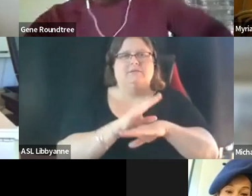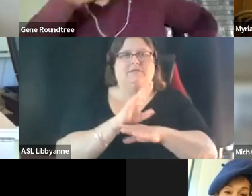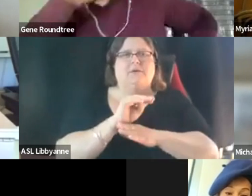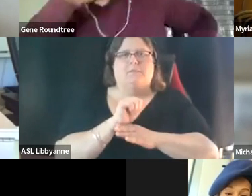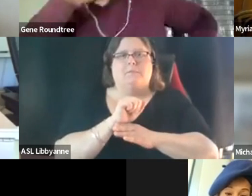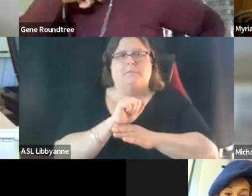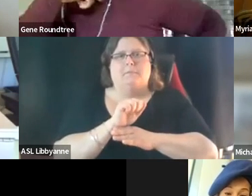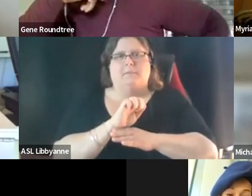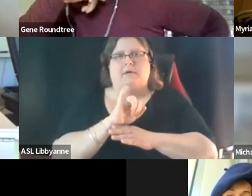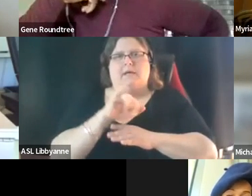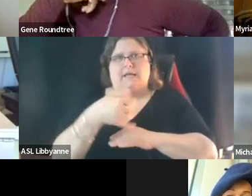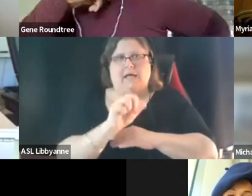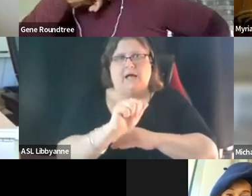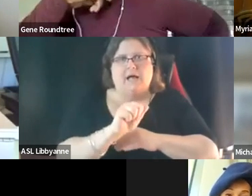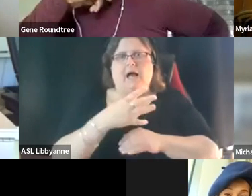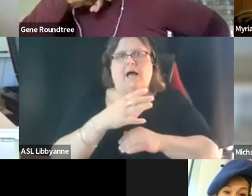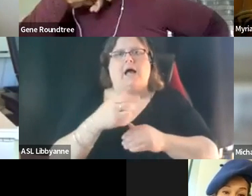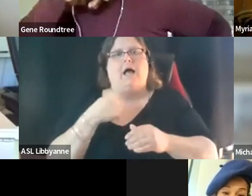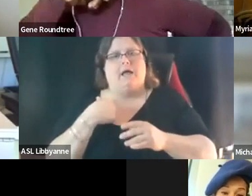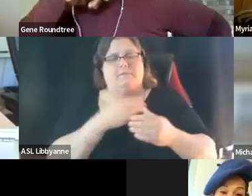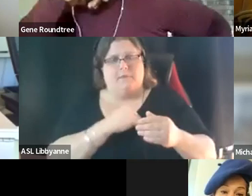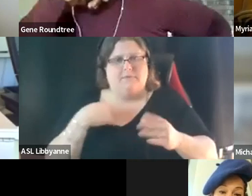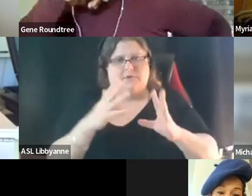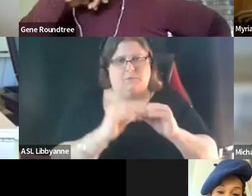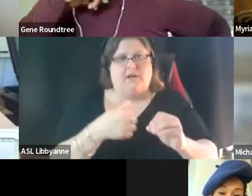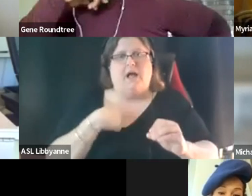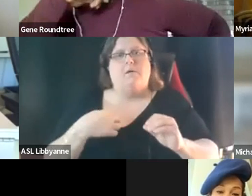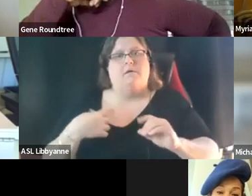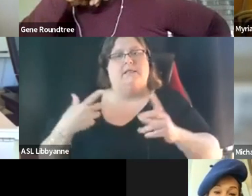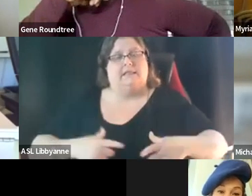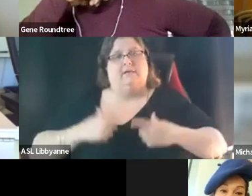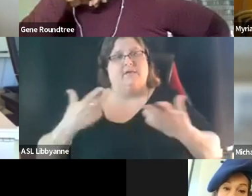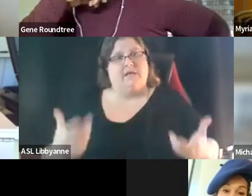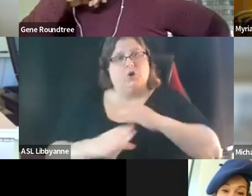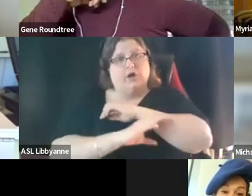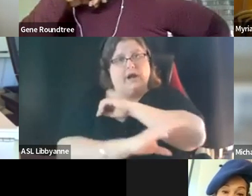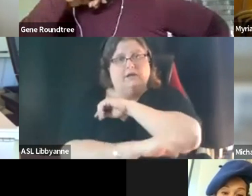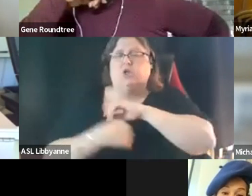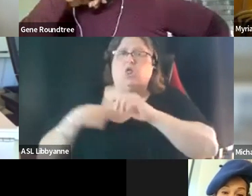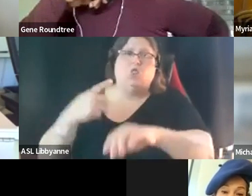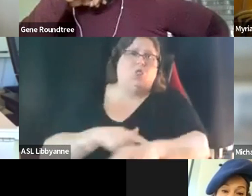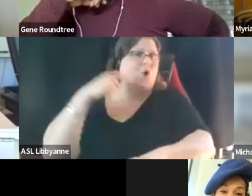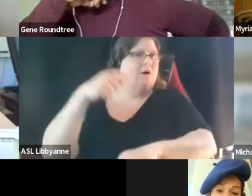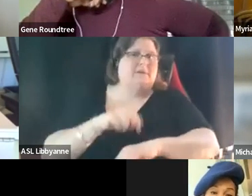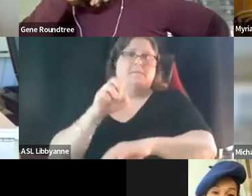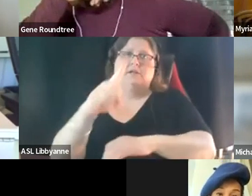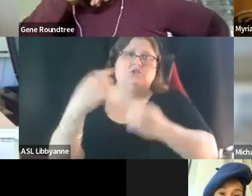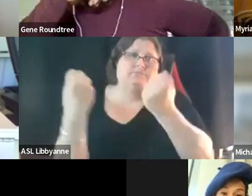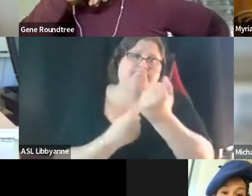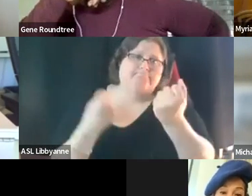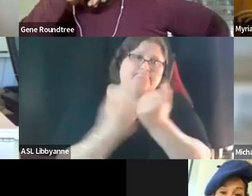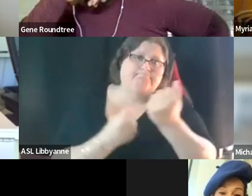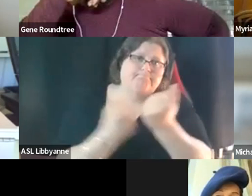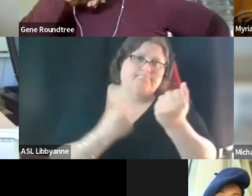of the committee, my name is John Mudd. I'm a resident of Cambridge and a longtime education advocate in Boston. I want to thank